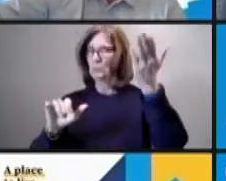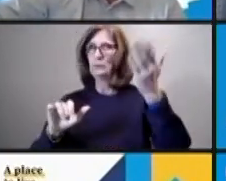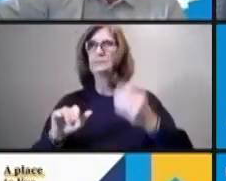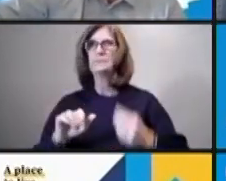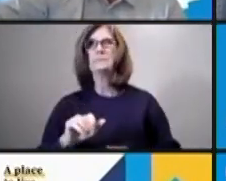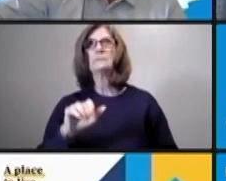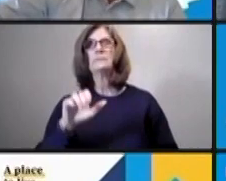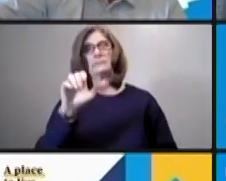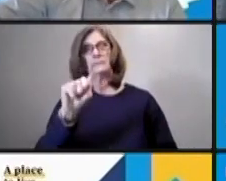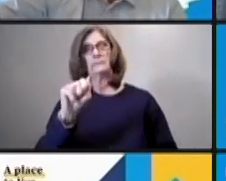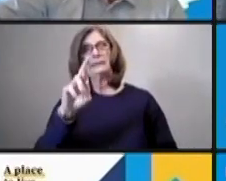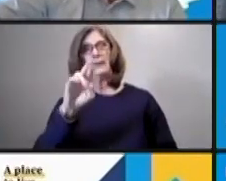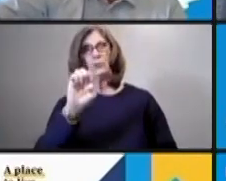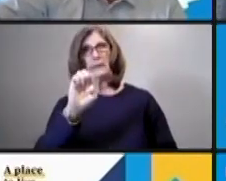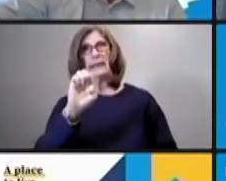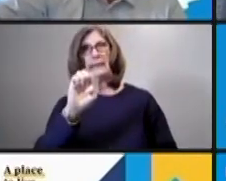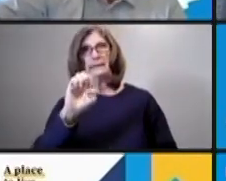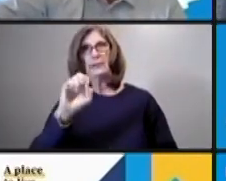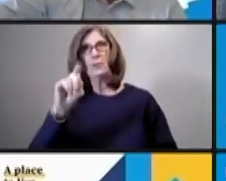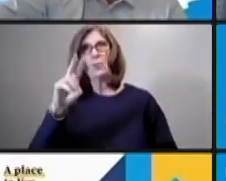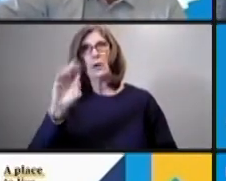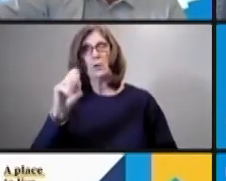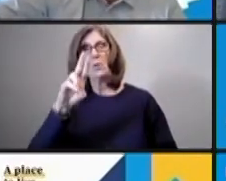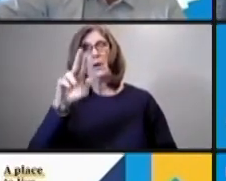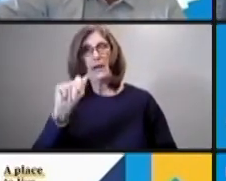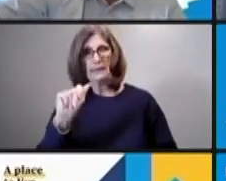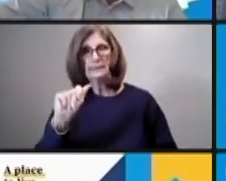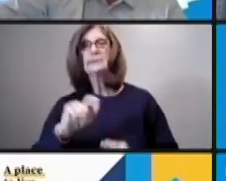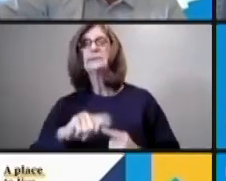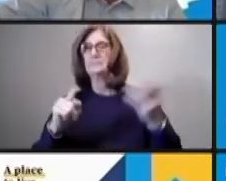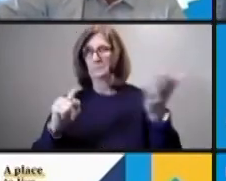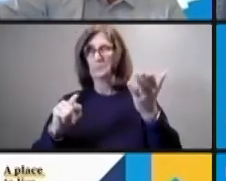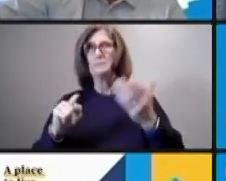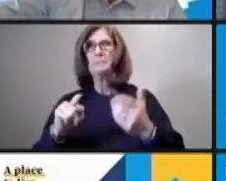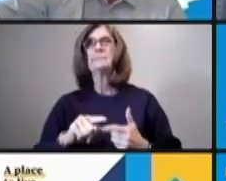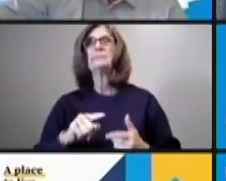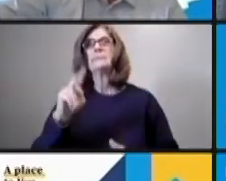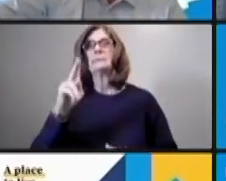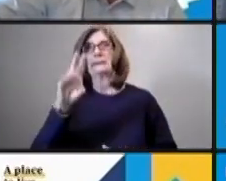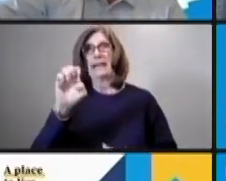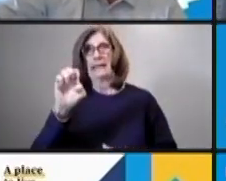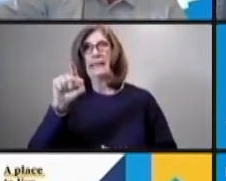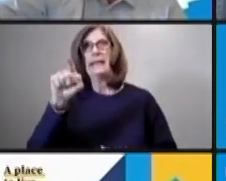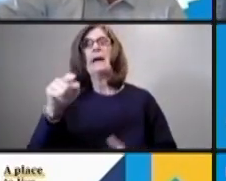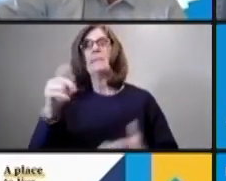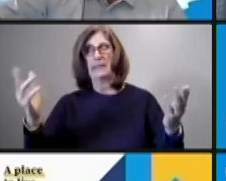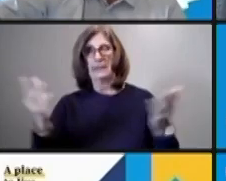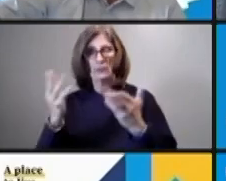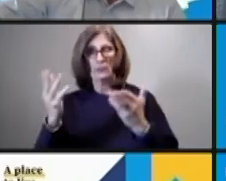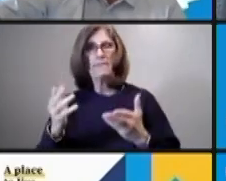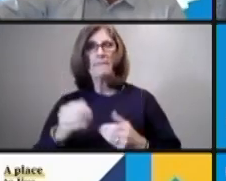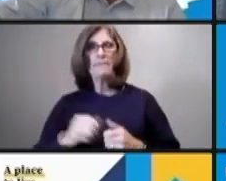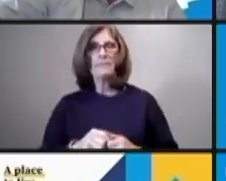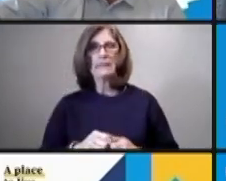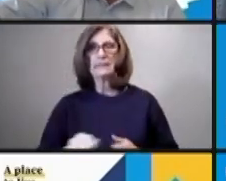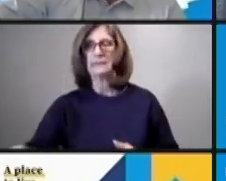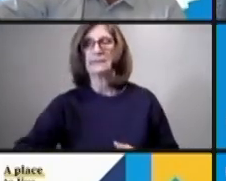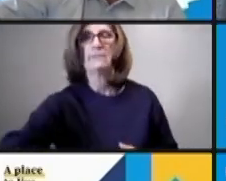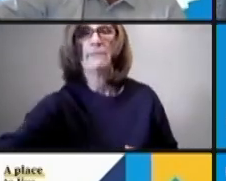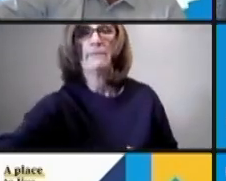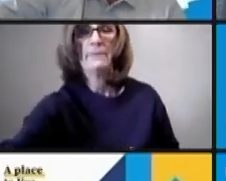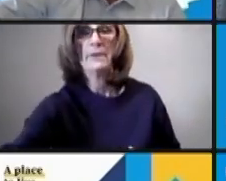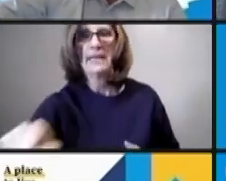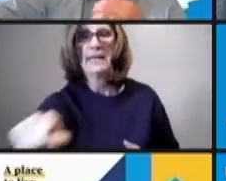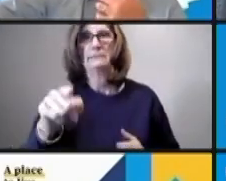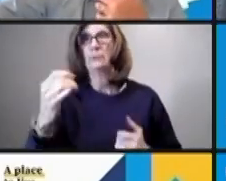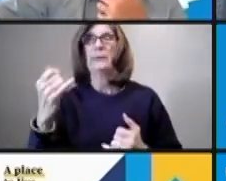Adrian Wonaha. Present. I am Kelly and I am present, and our last slot is currently